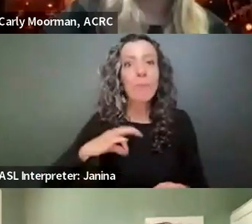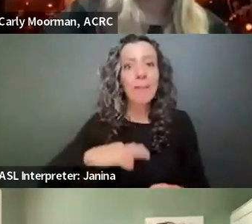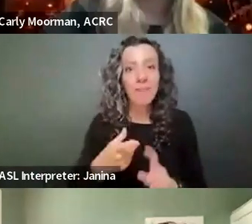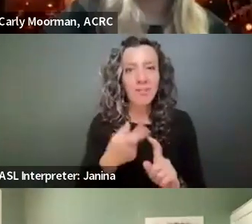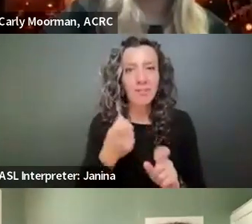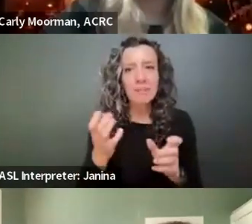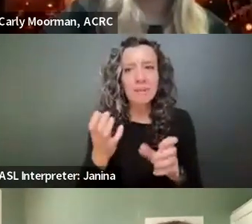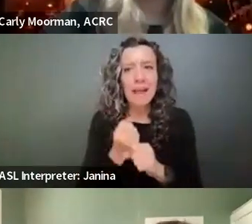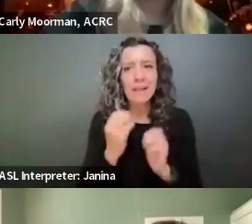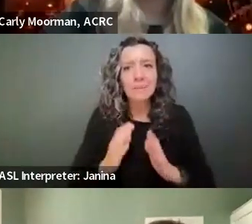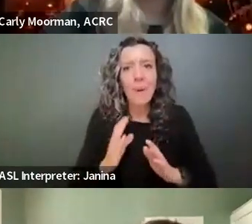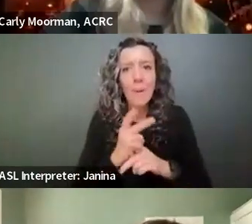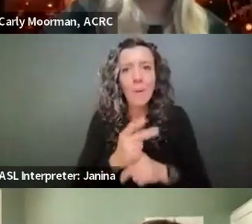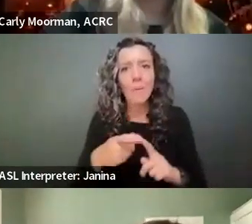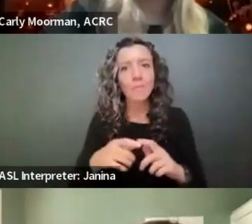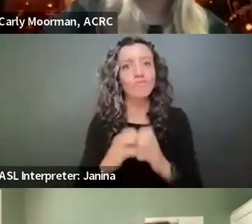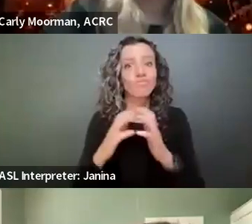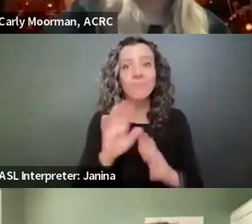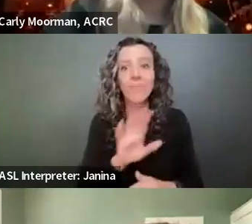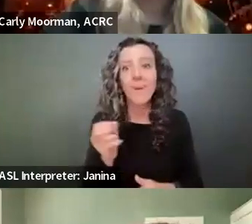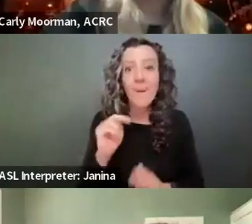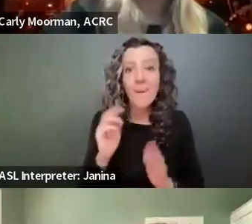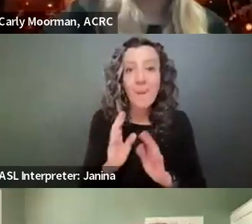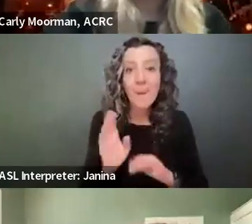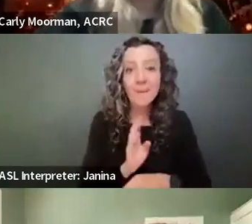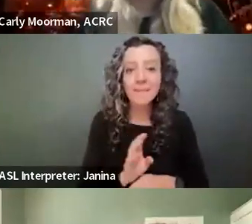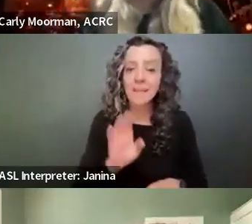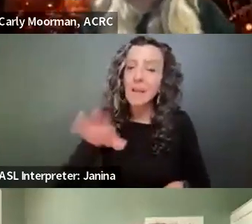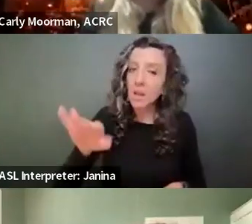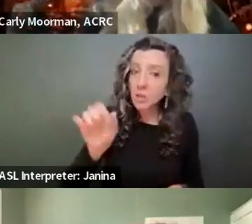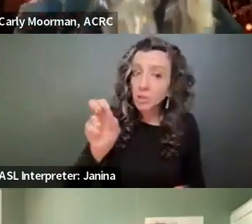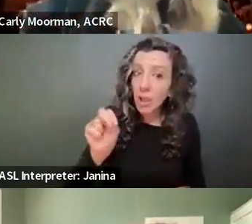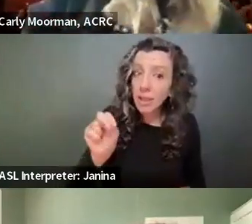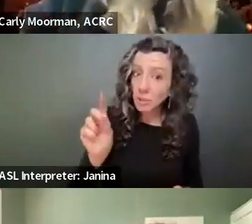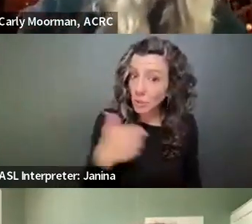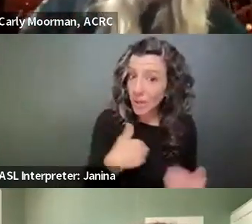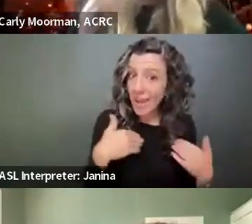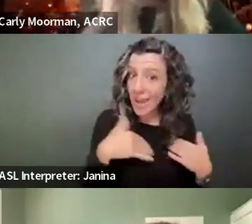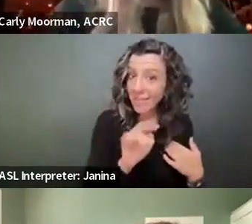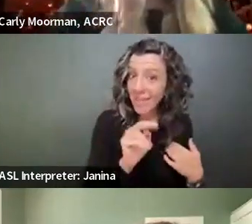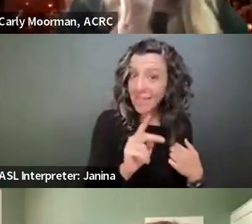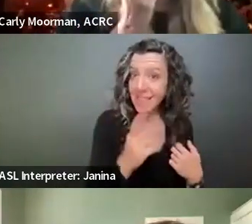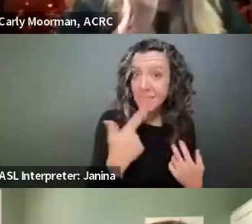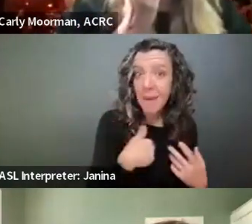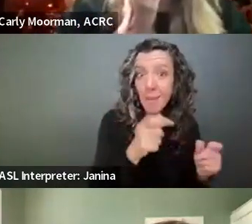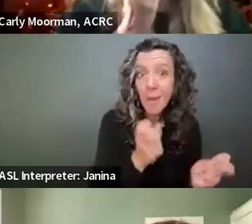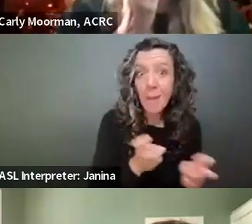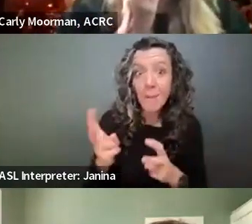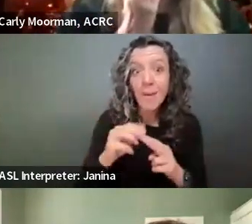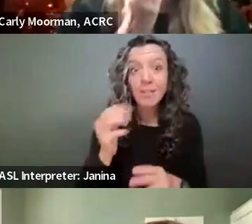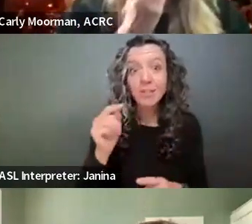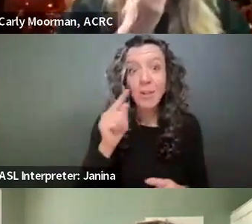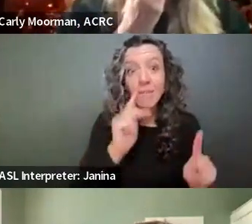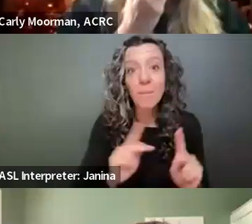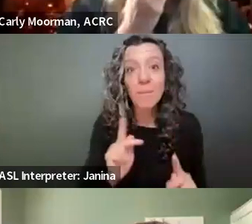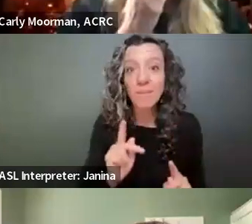own small business. And Jason, I'm not sure if we have that link, but maybe we could put that in the chat for folks